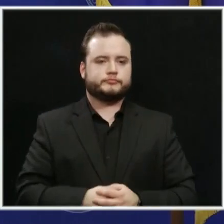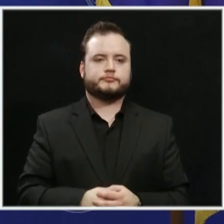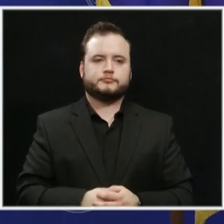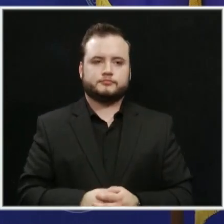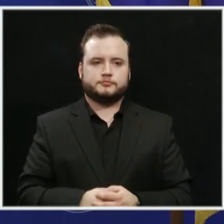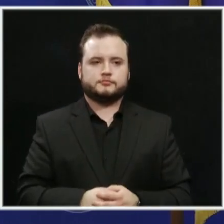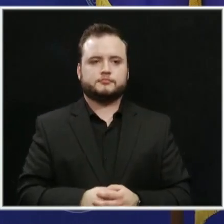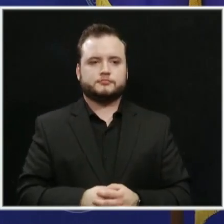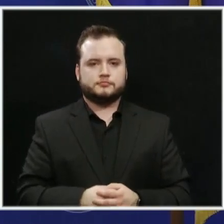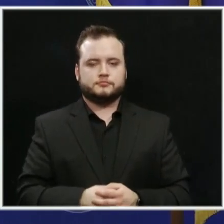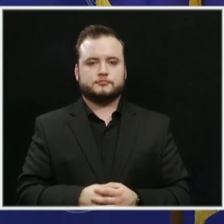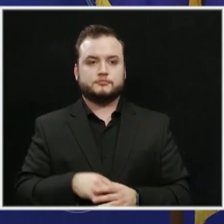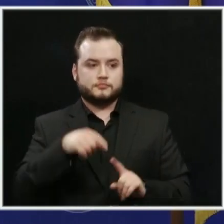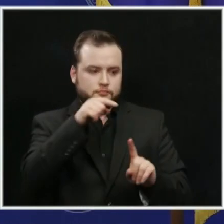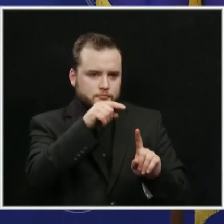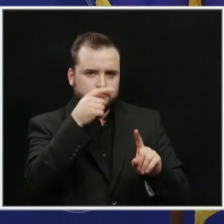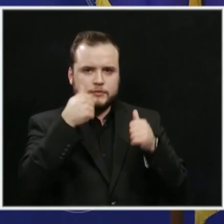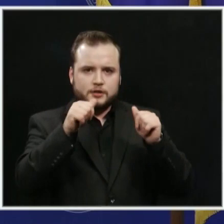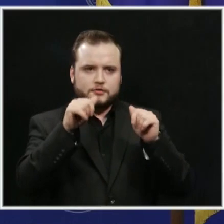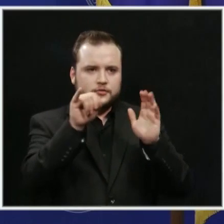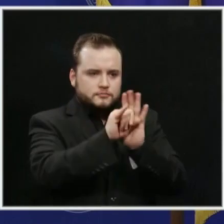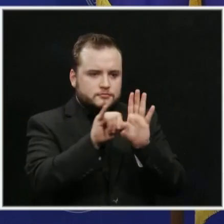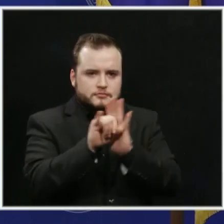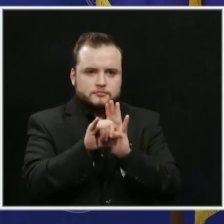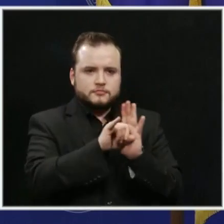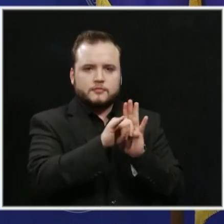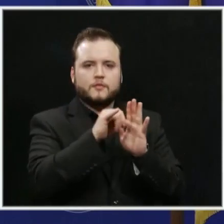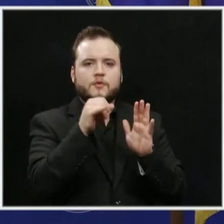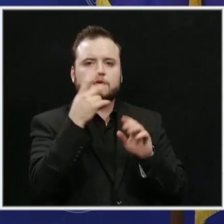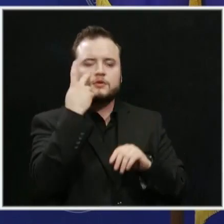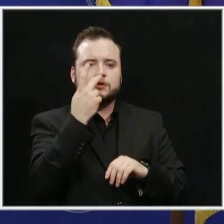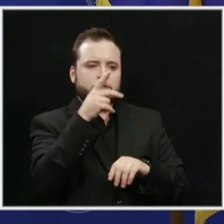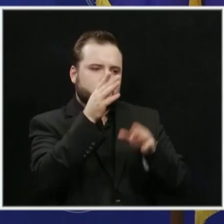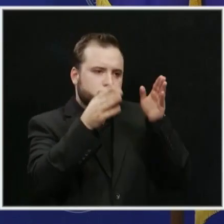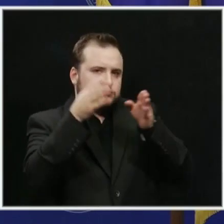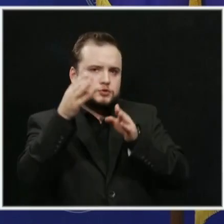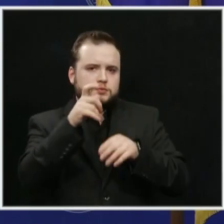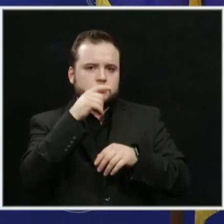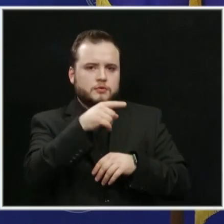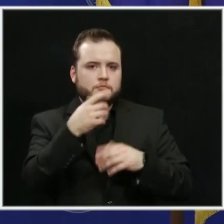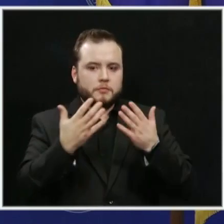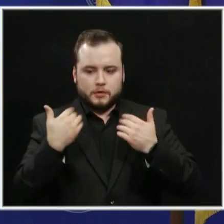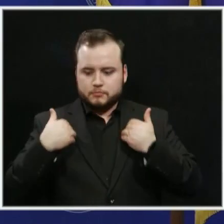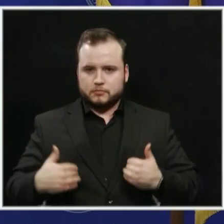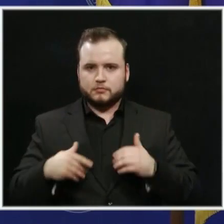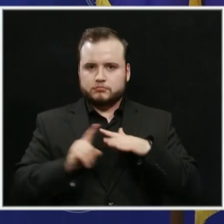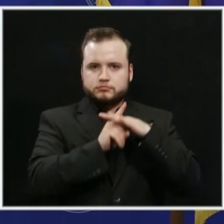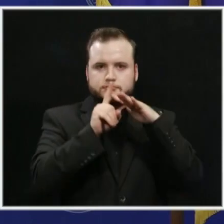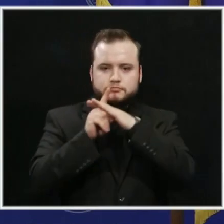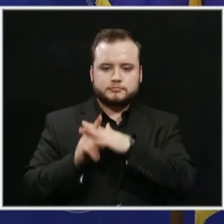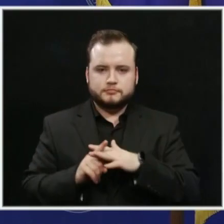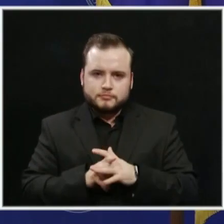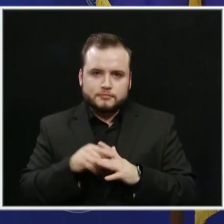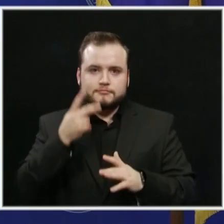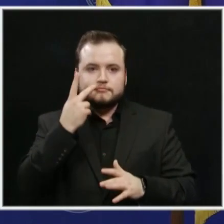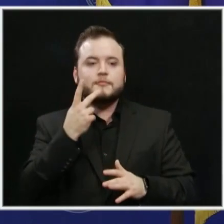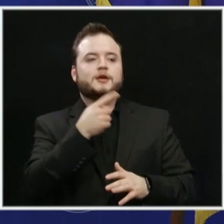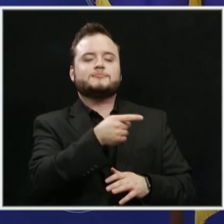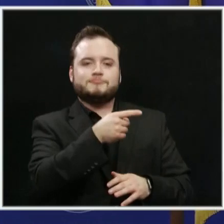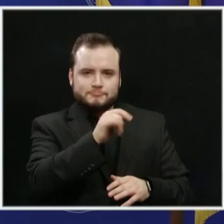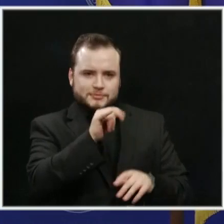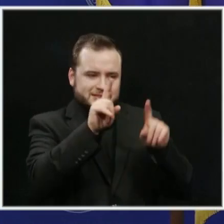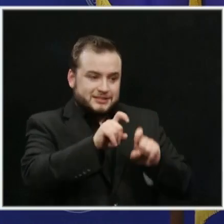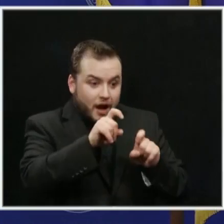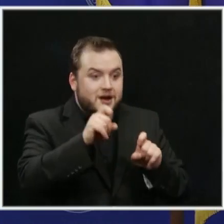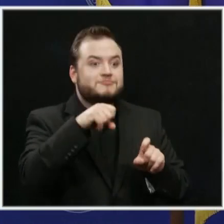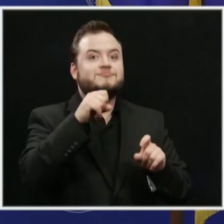ill through symptom identification, through testing, and then through isolating their close contacts and testing them as well.